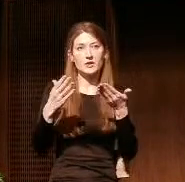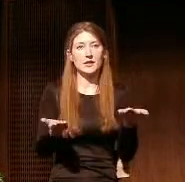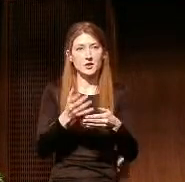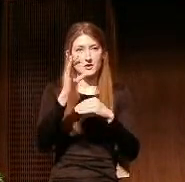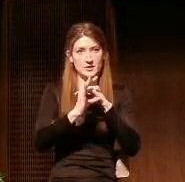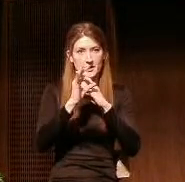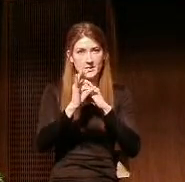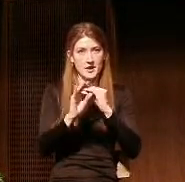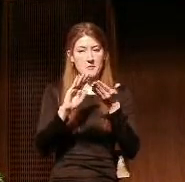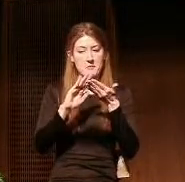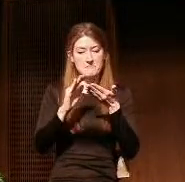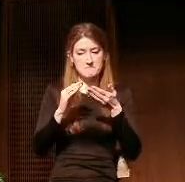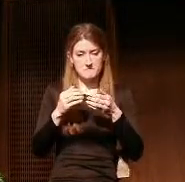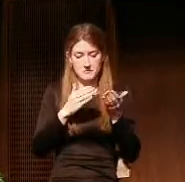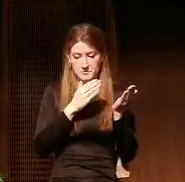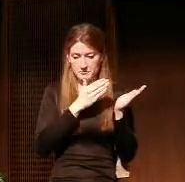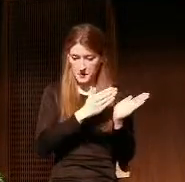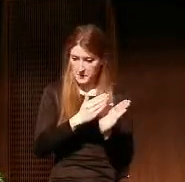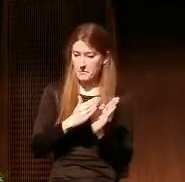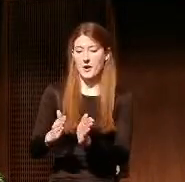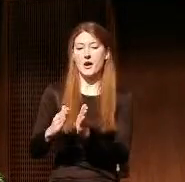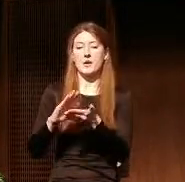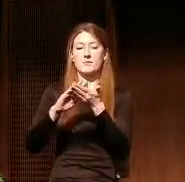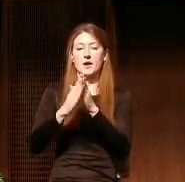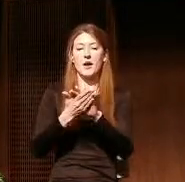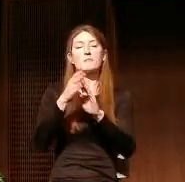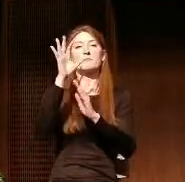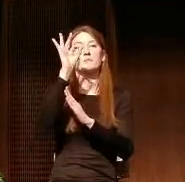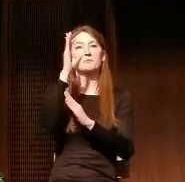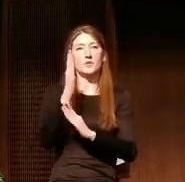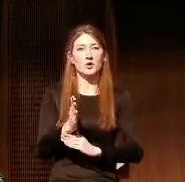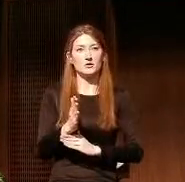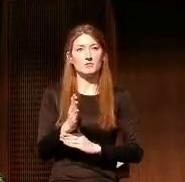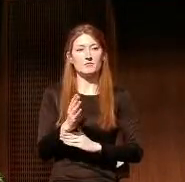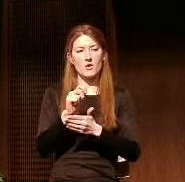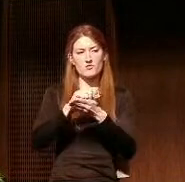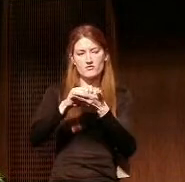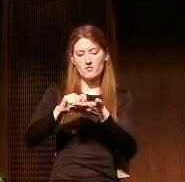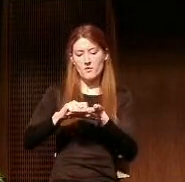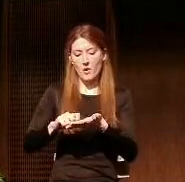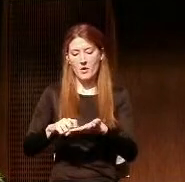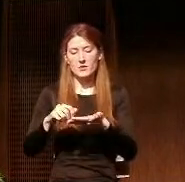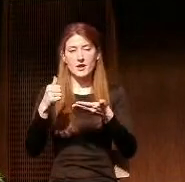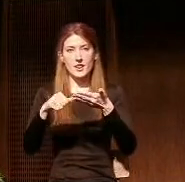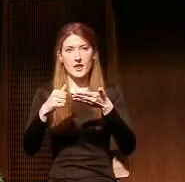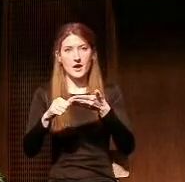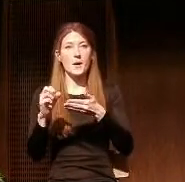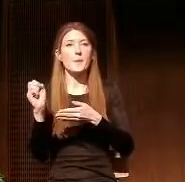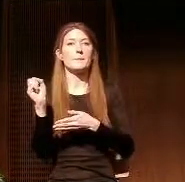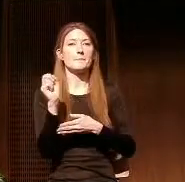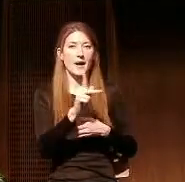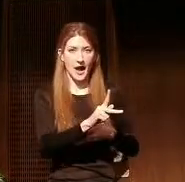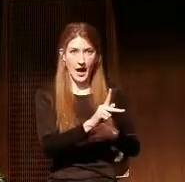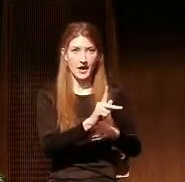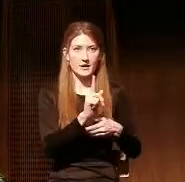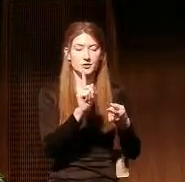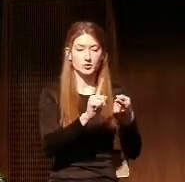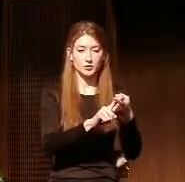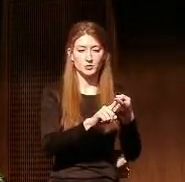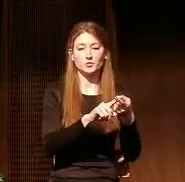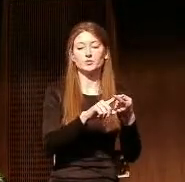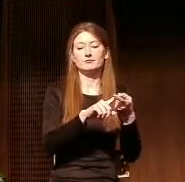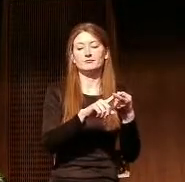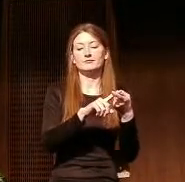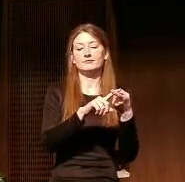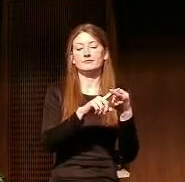preparing to be a preacher. He wrote a letter back to his fellow deacon, Virgil